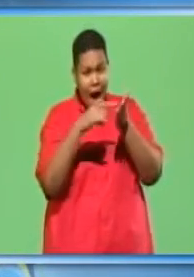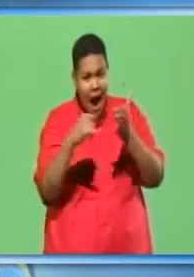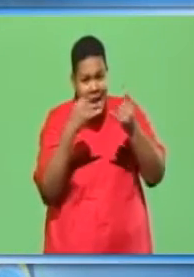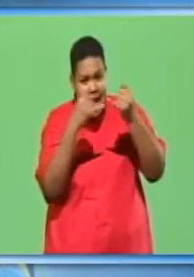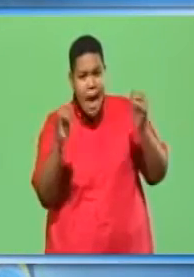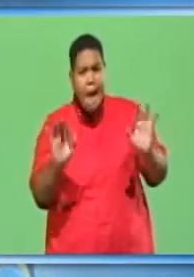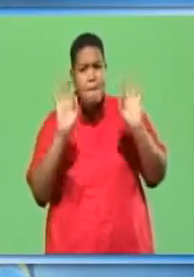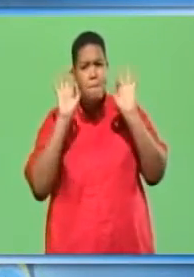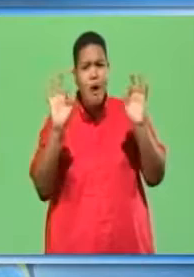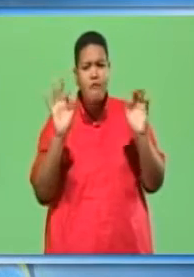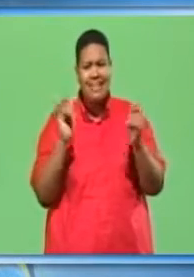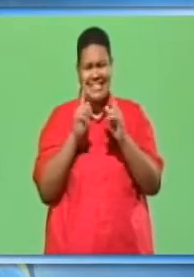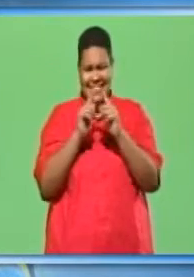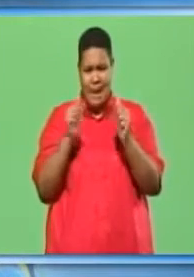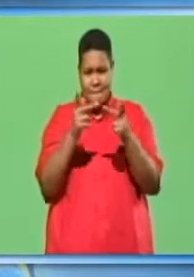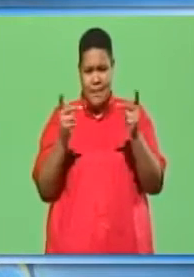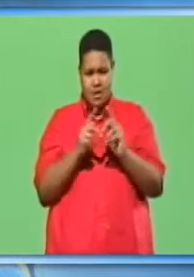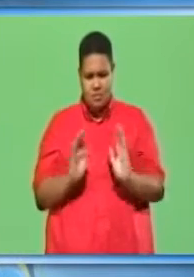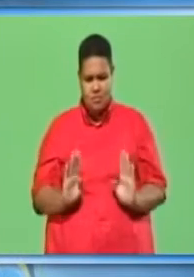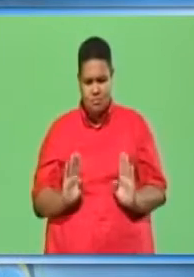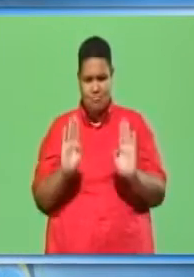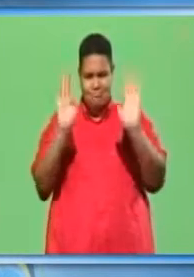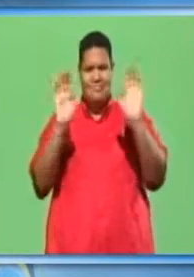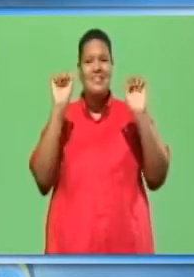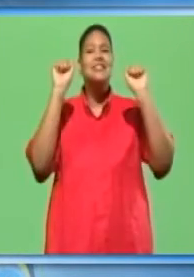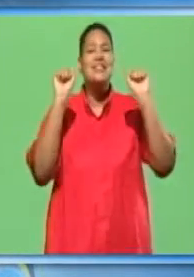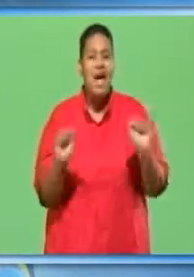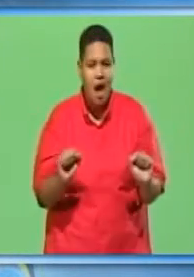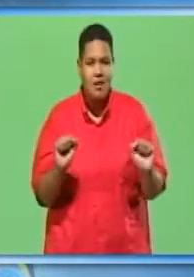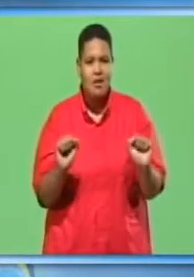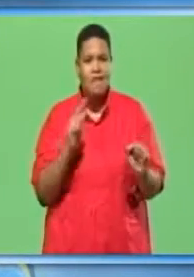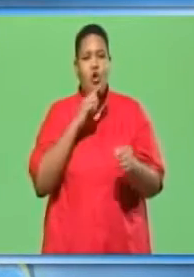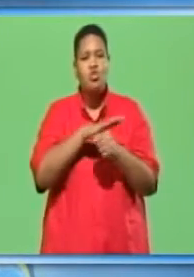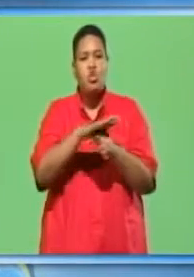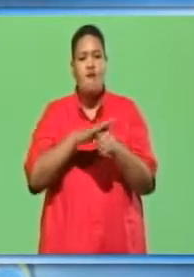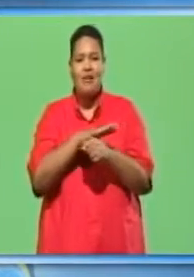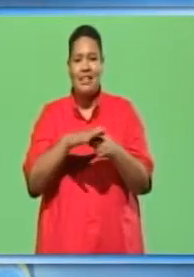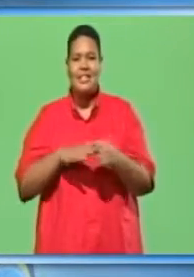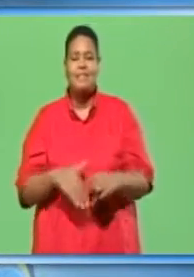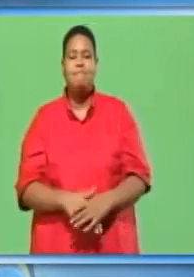perfectly parallel to a true edge or surface.